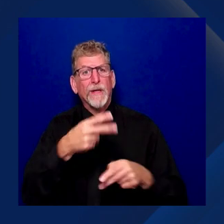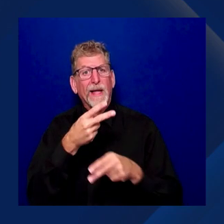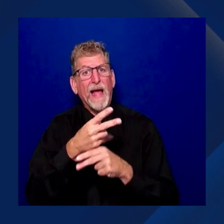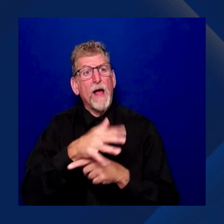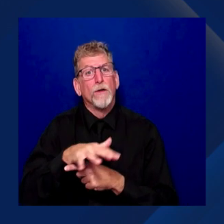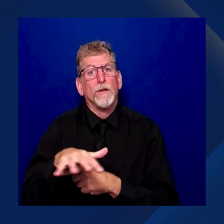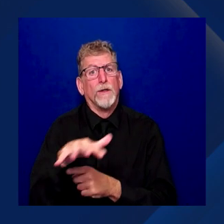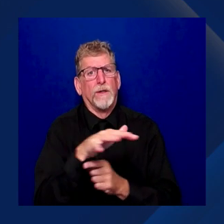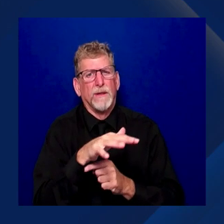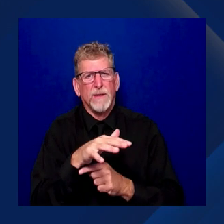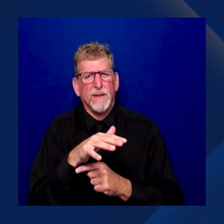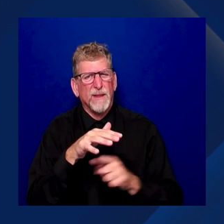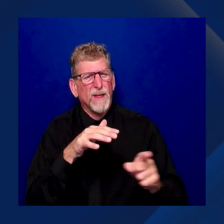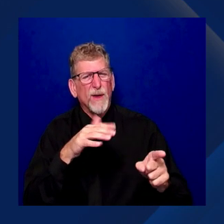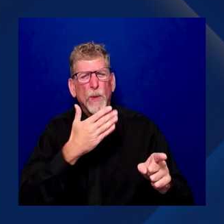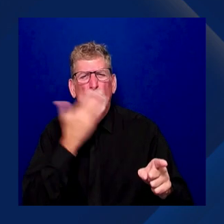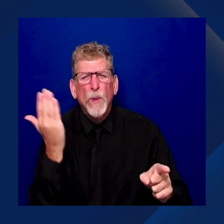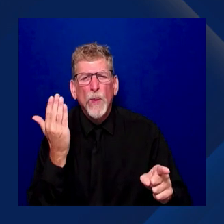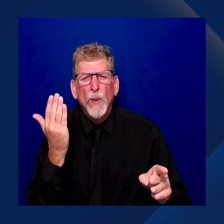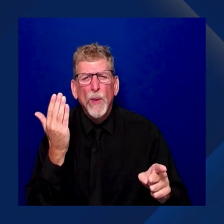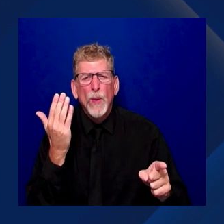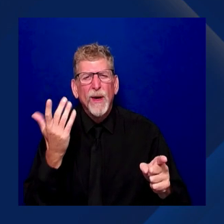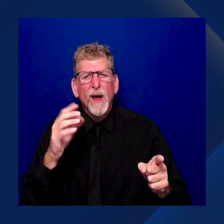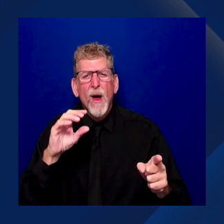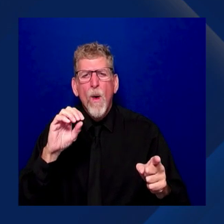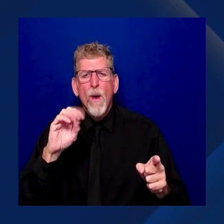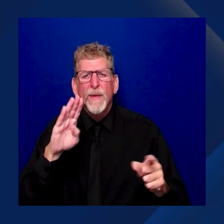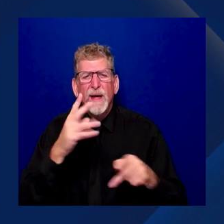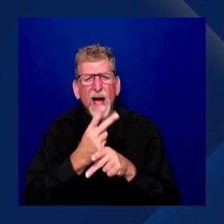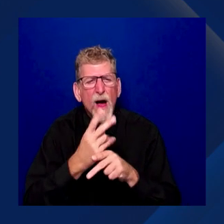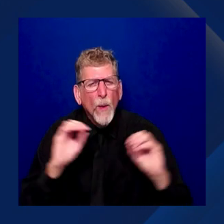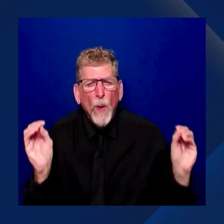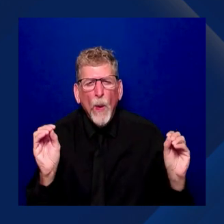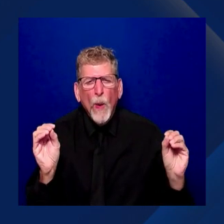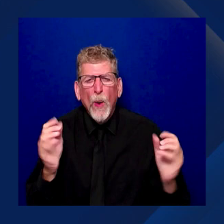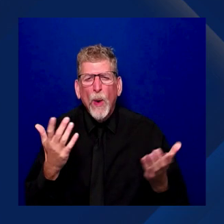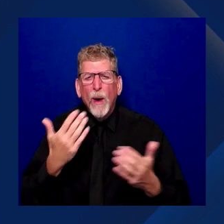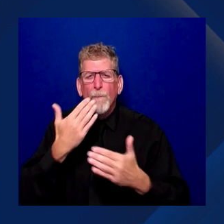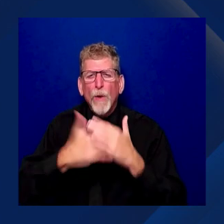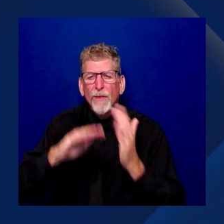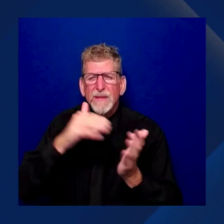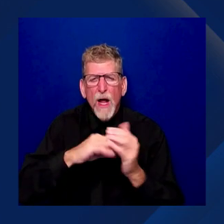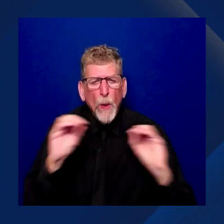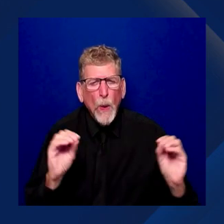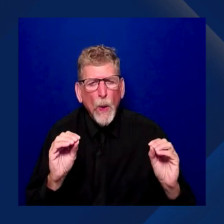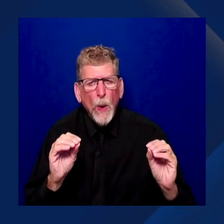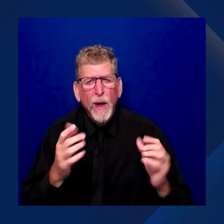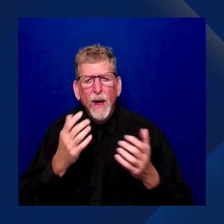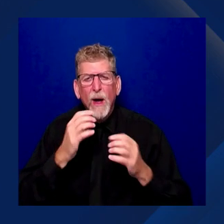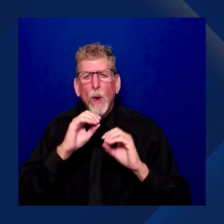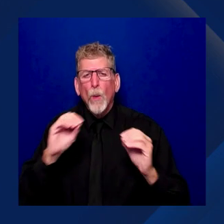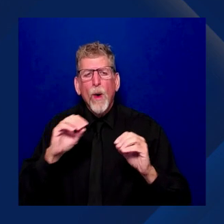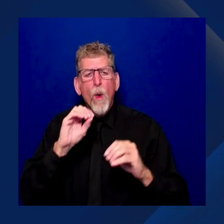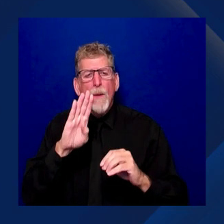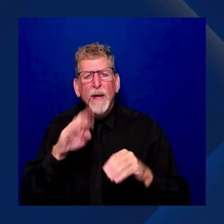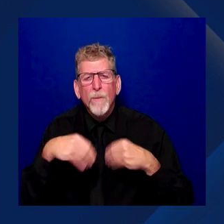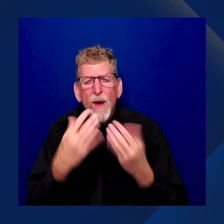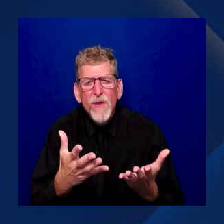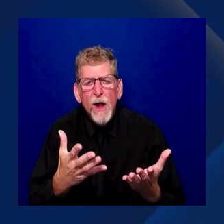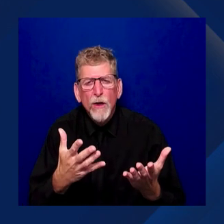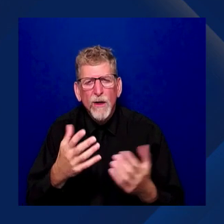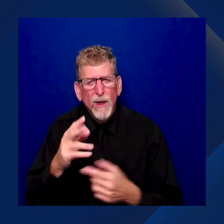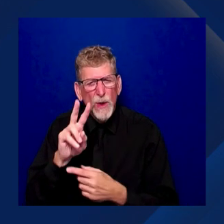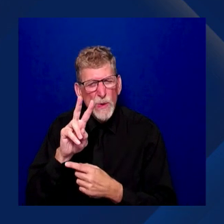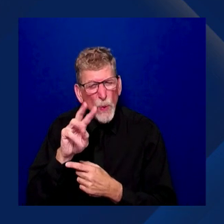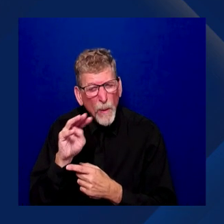center, and zero obstetric providers. 2 million women. millions more live in areas with limited